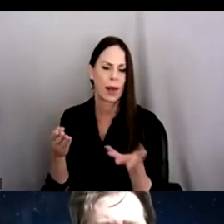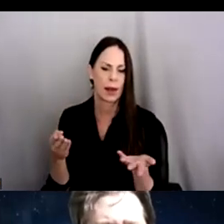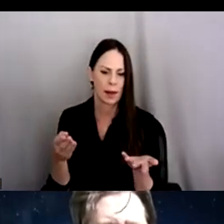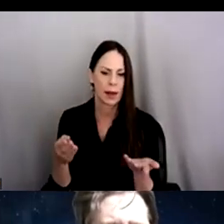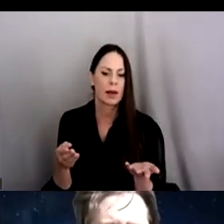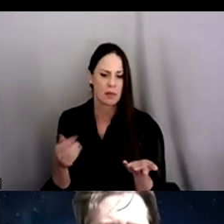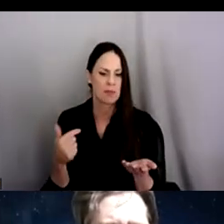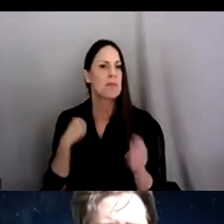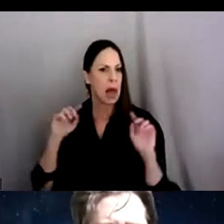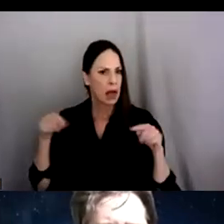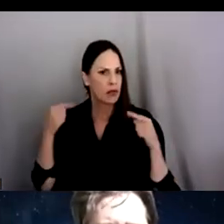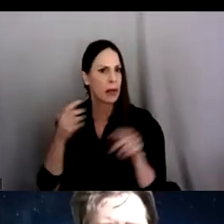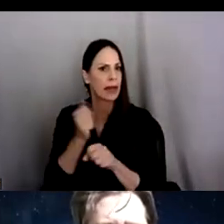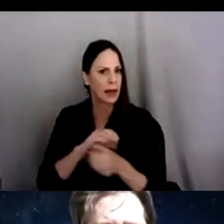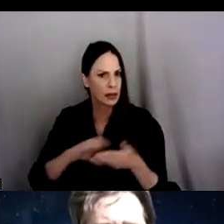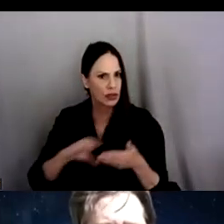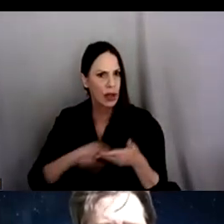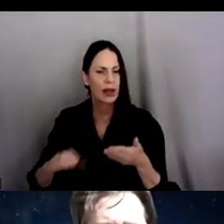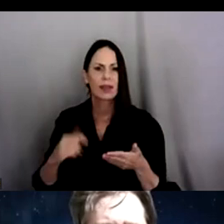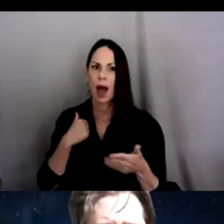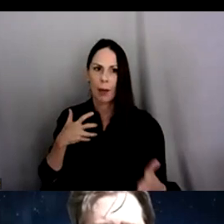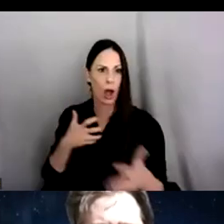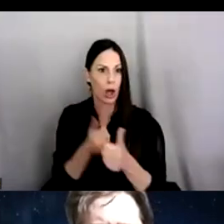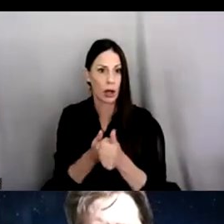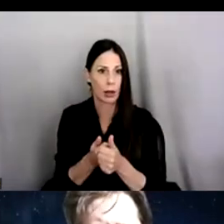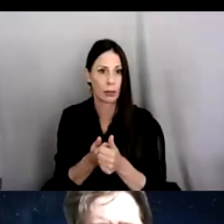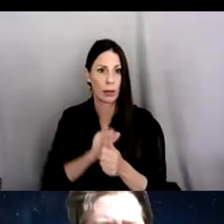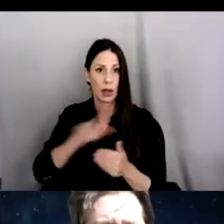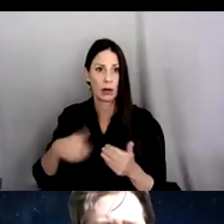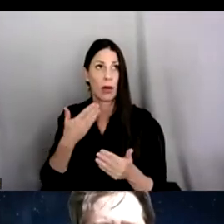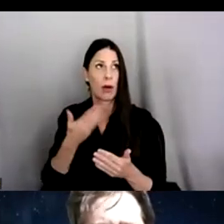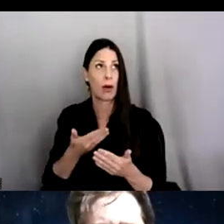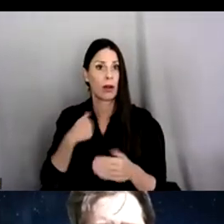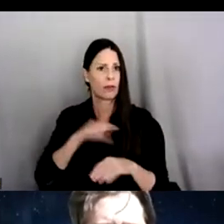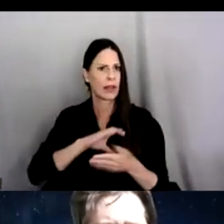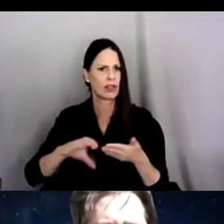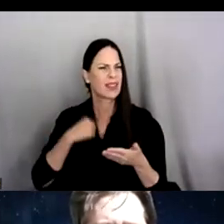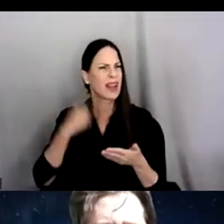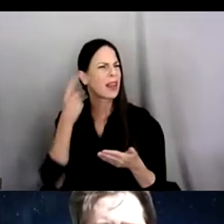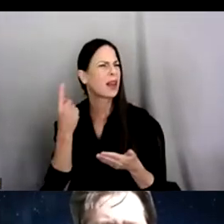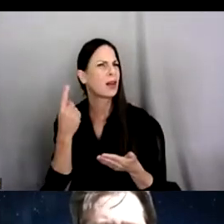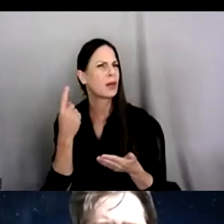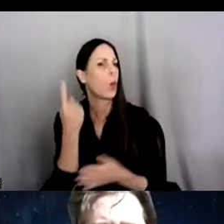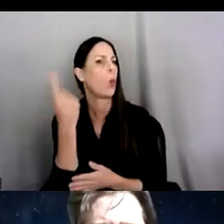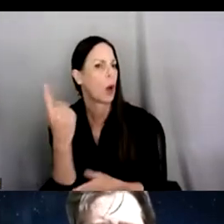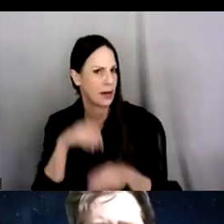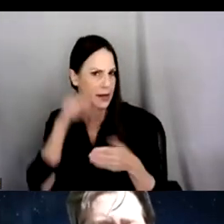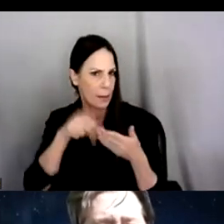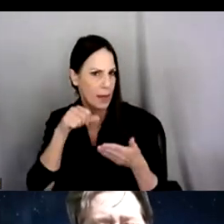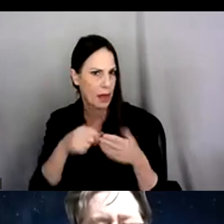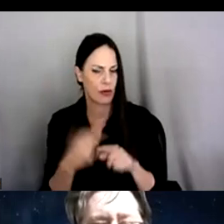getting the checks. I'm all caught up on the checks, and except there's one in the mail from, I guess, June, I